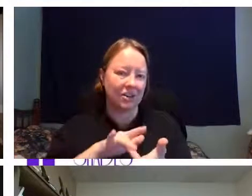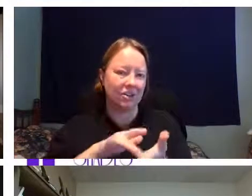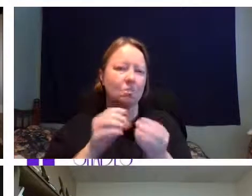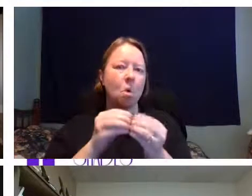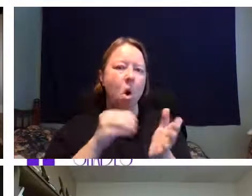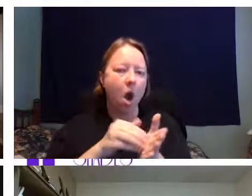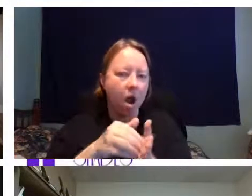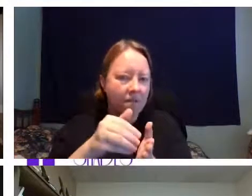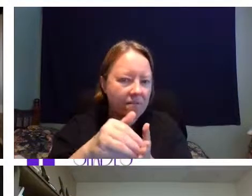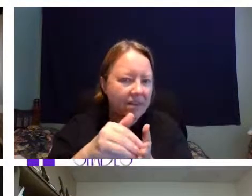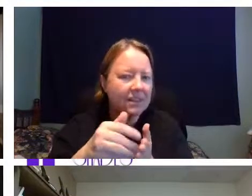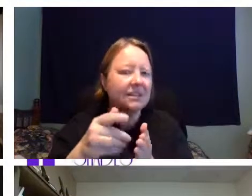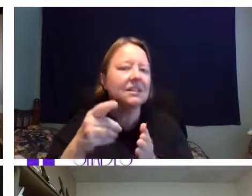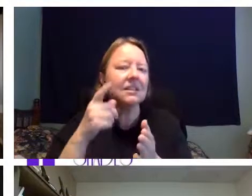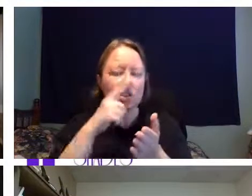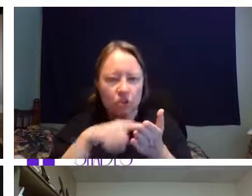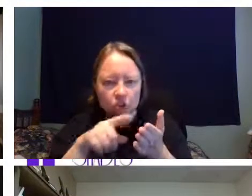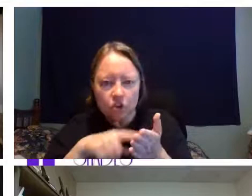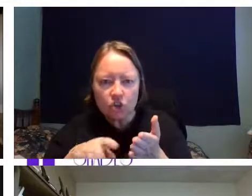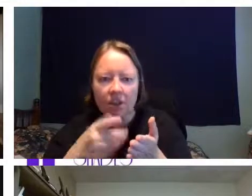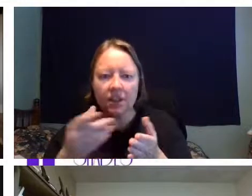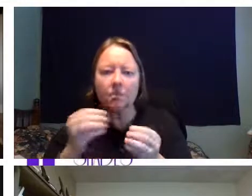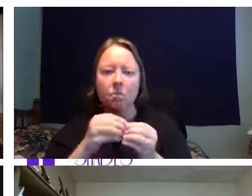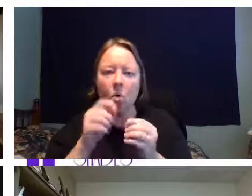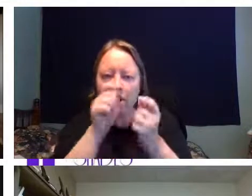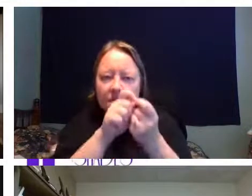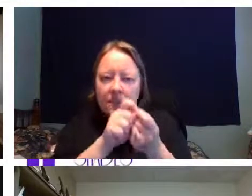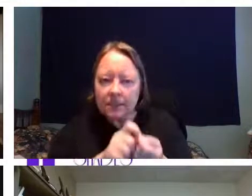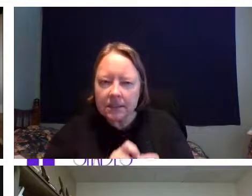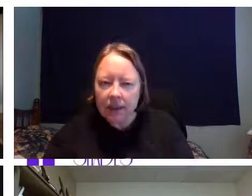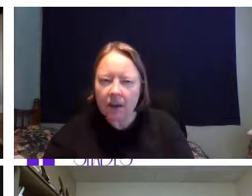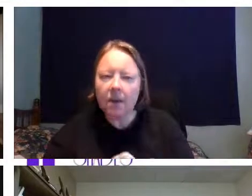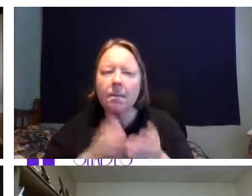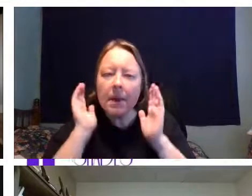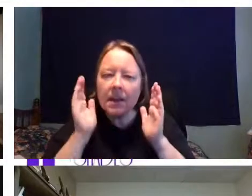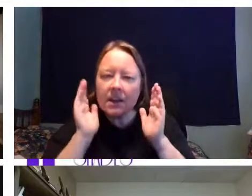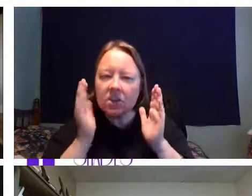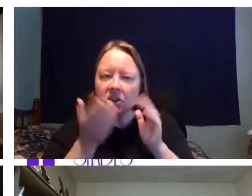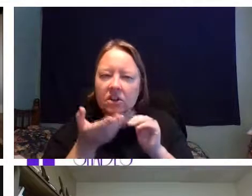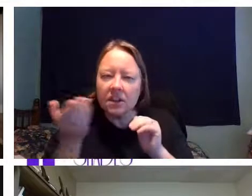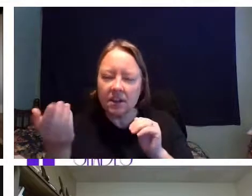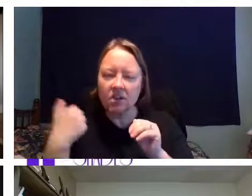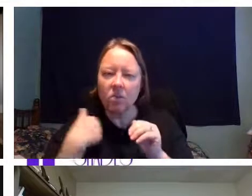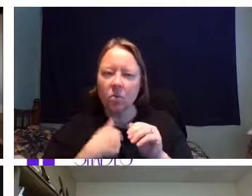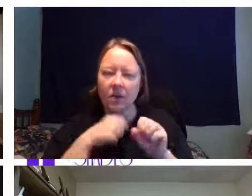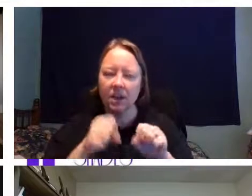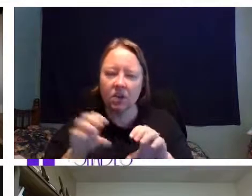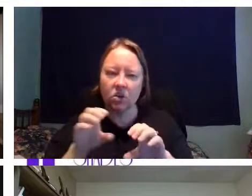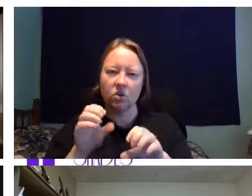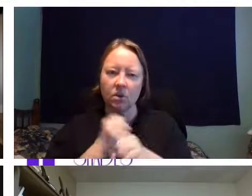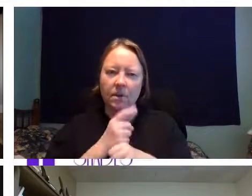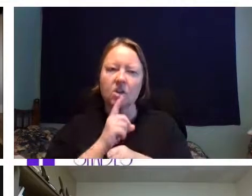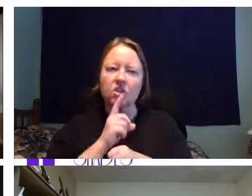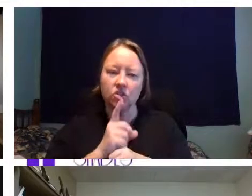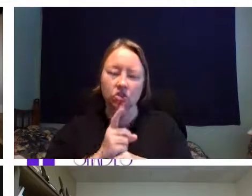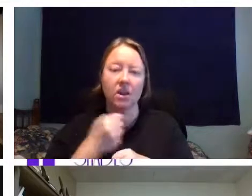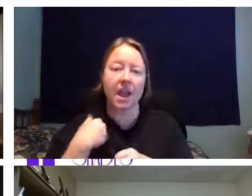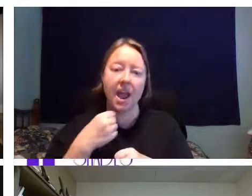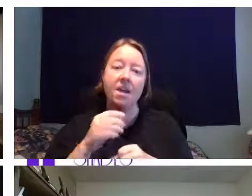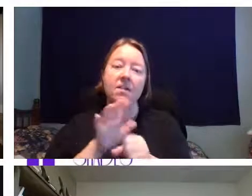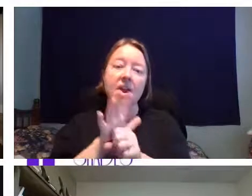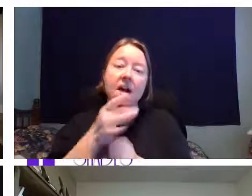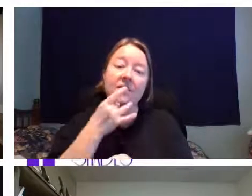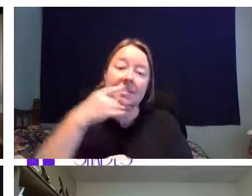look into things a little bit more in depth and pay more attention to the things that we can do, making sure lighting, if there's